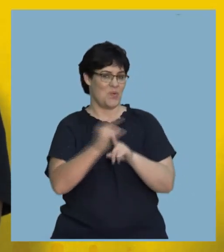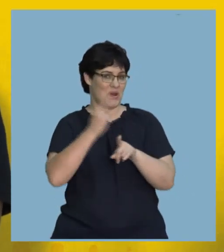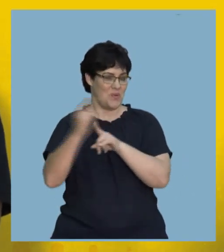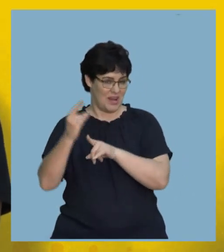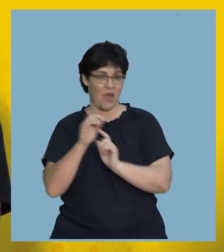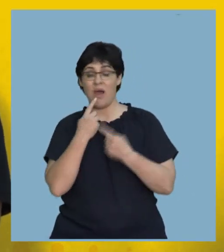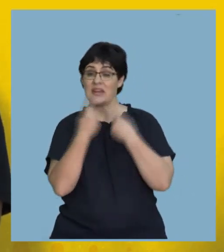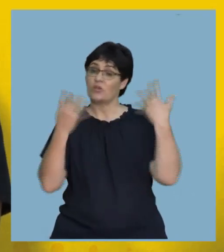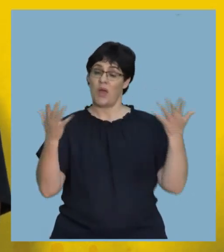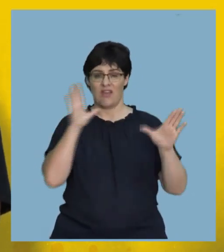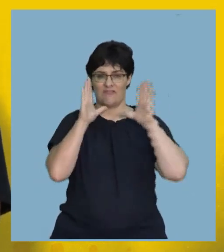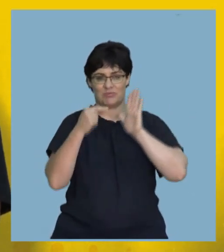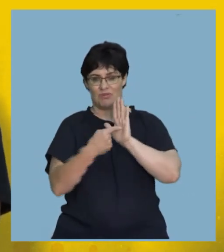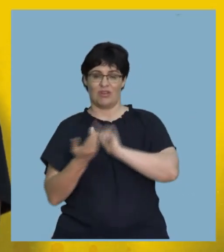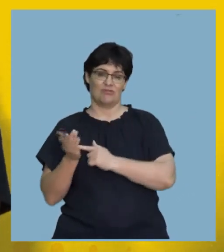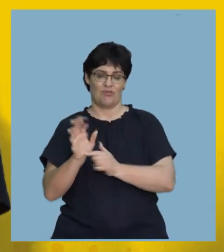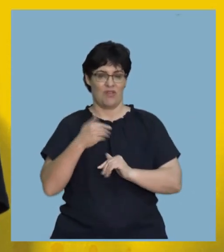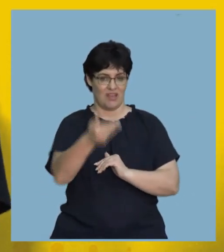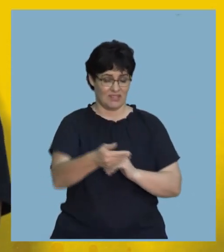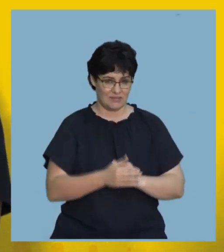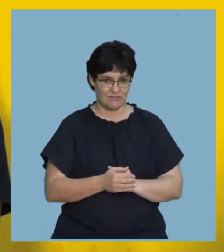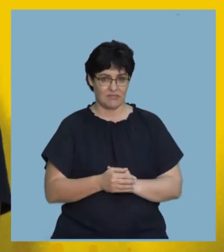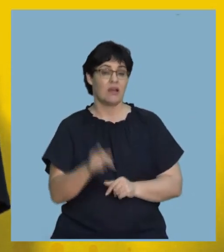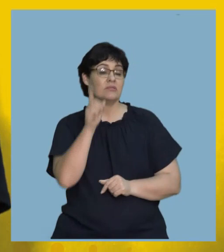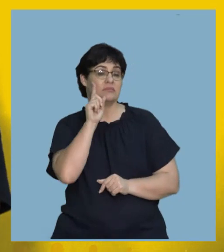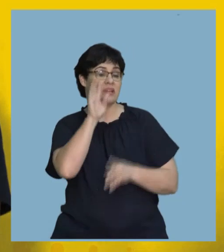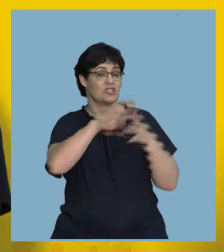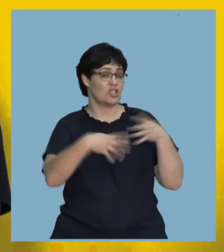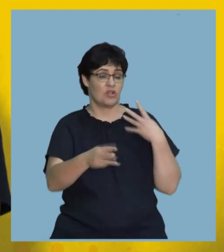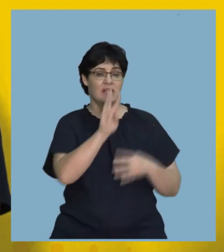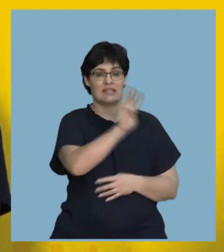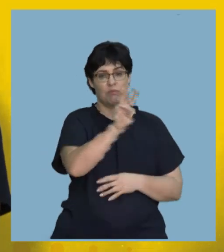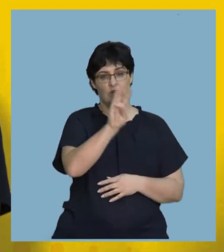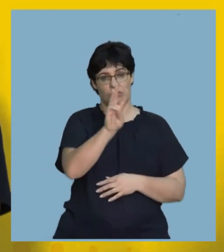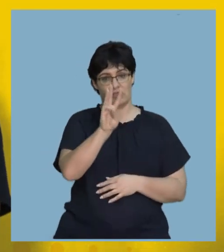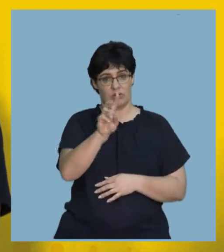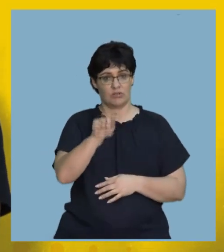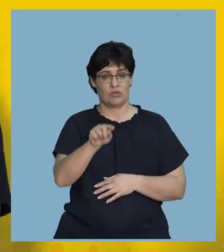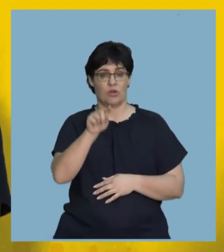be announced on Facebook after the show. Don't forget to check out our schedule on